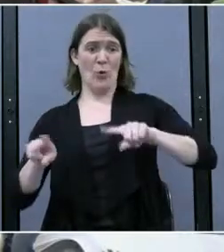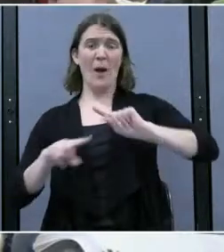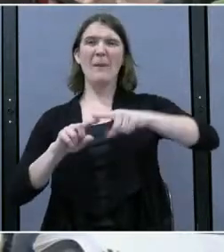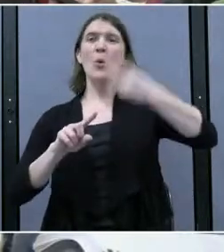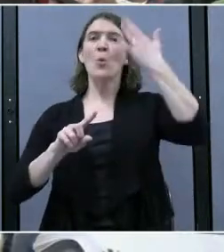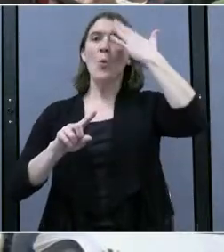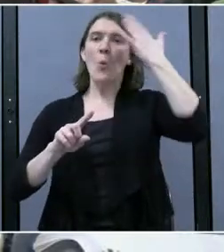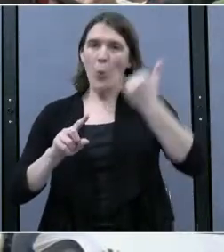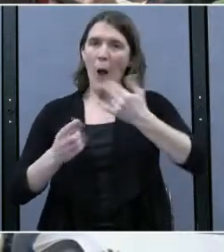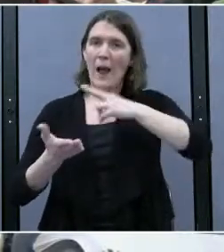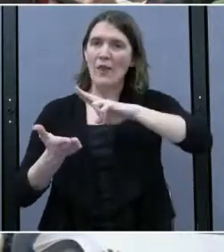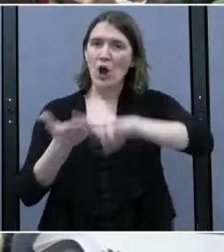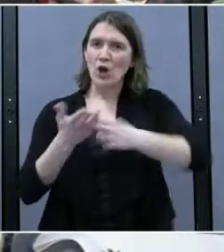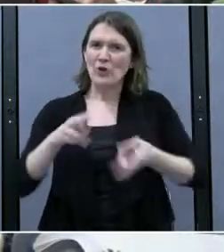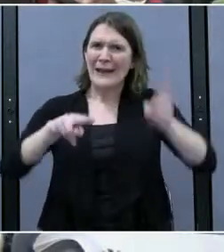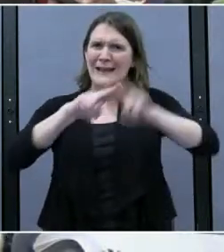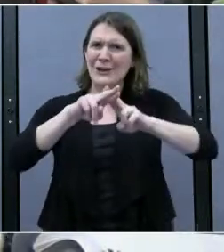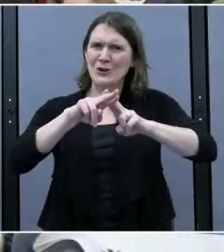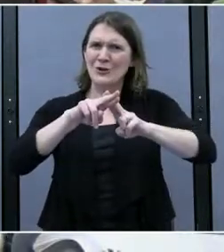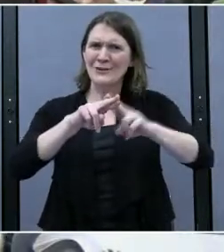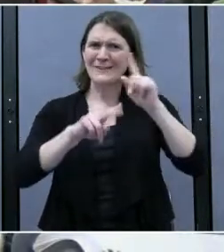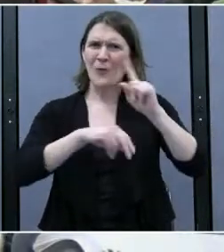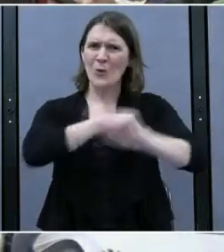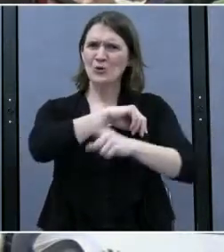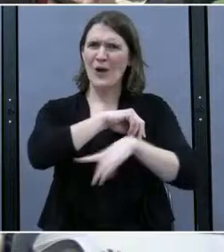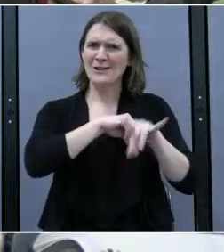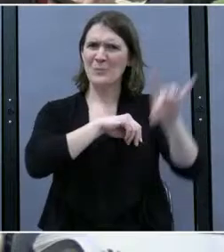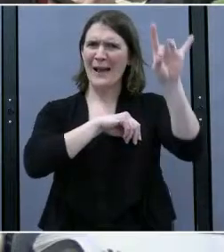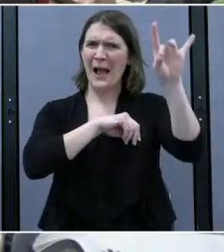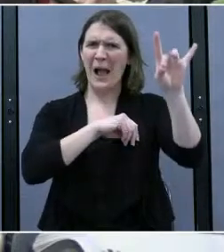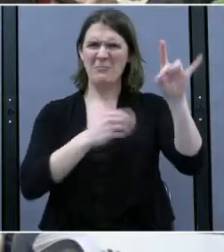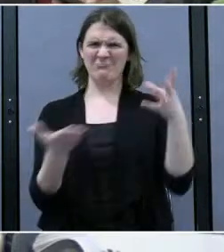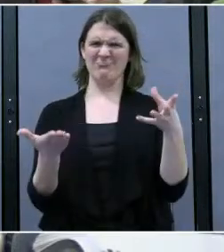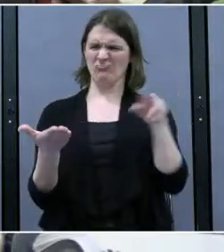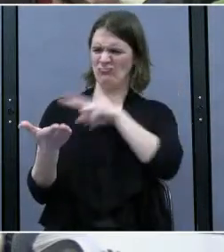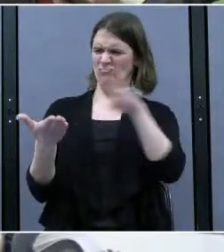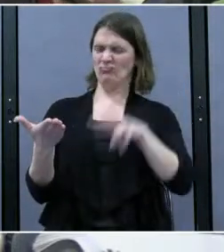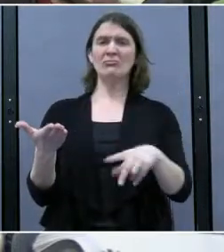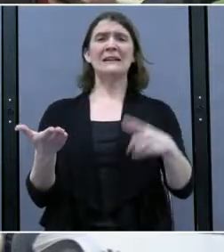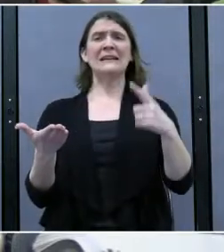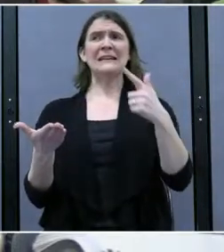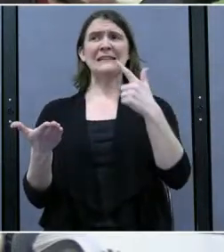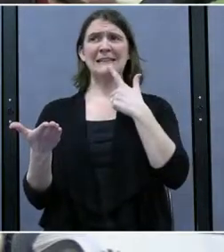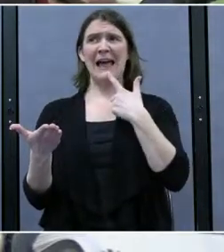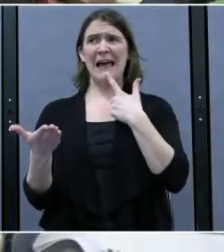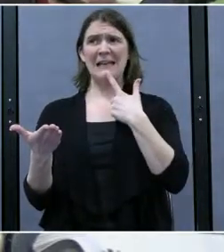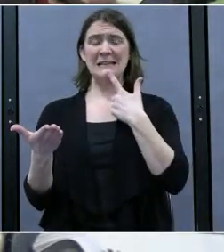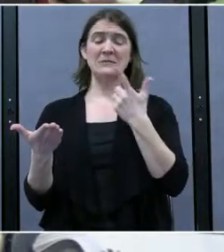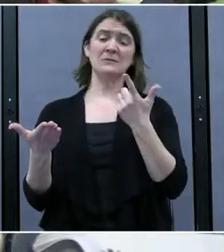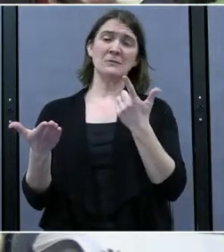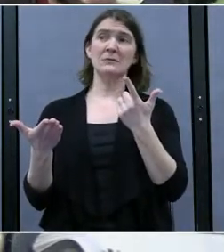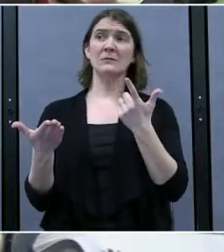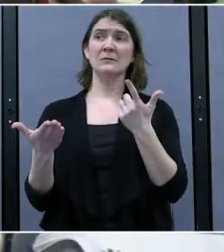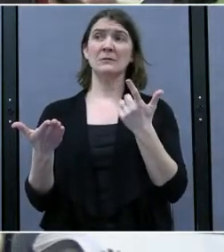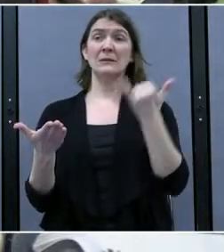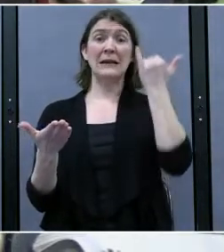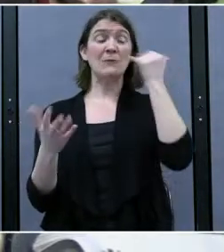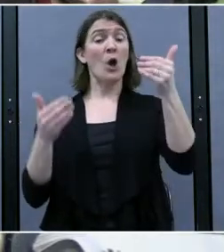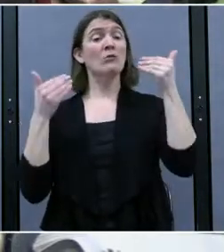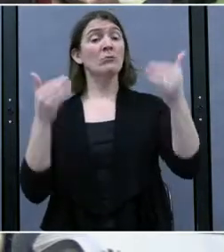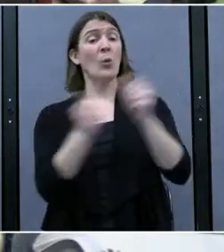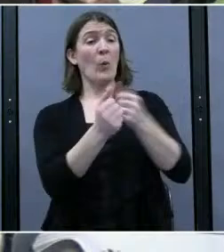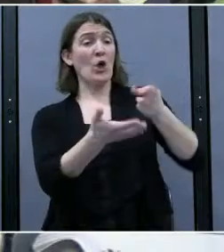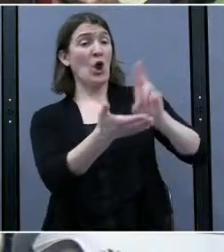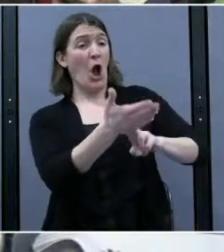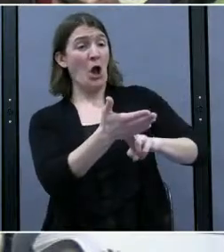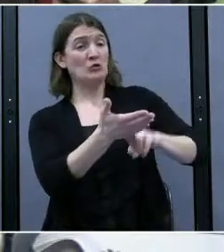the contract increased so much in price for trash pickup. Yeah. Because it says, whether we would be interested in moving forward with a